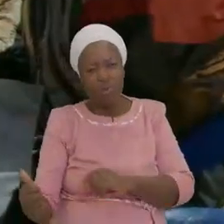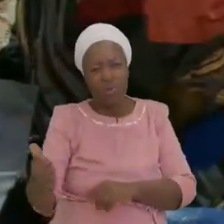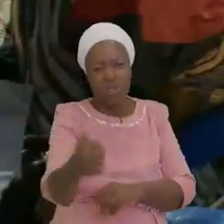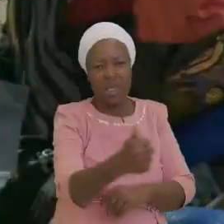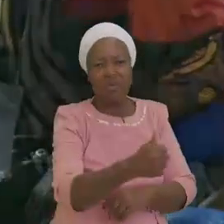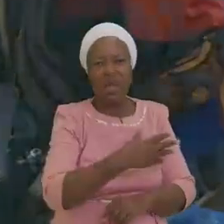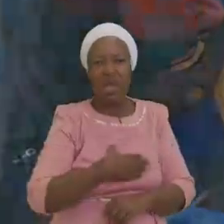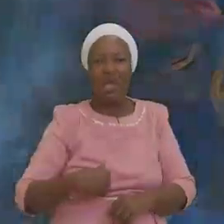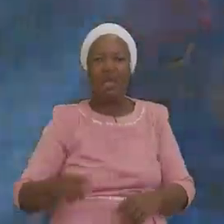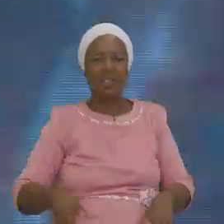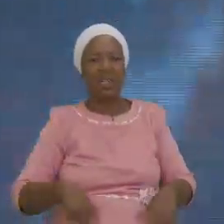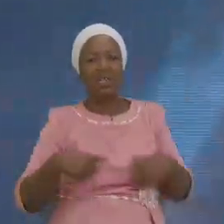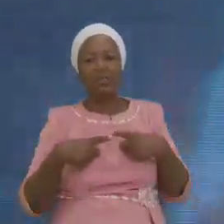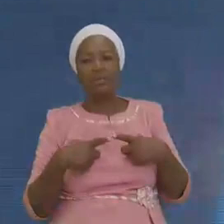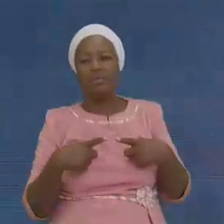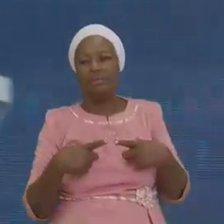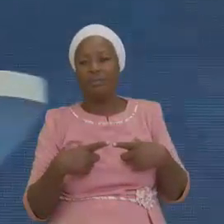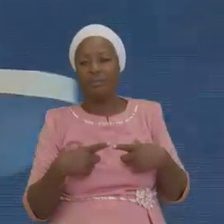ye.